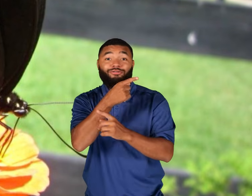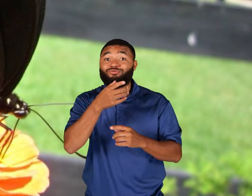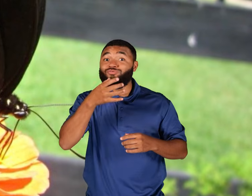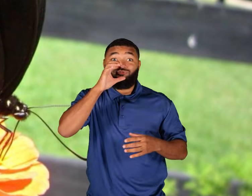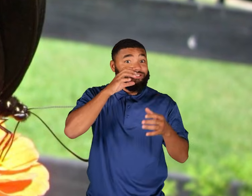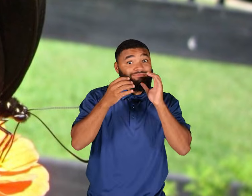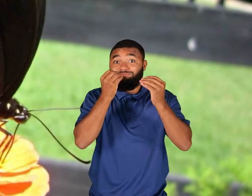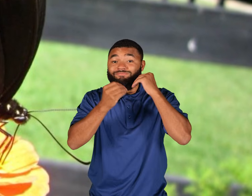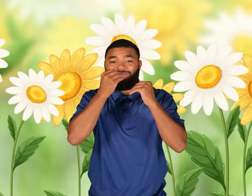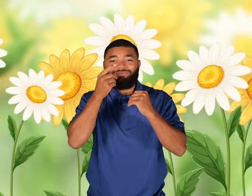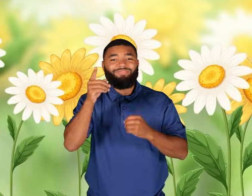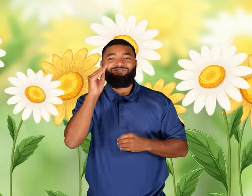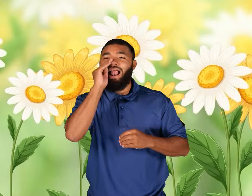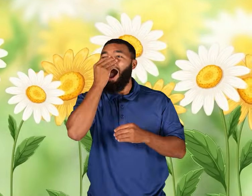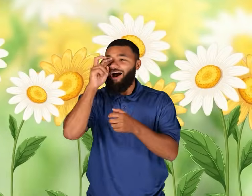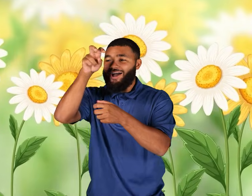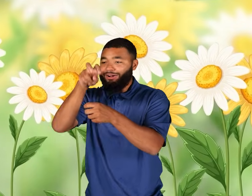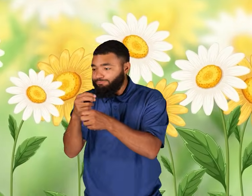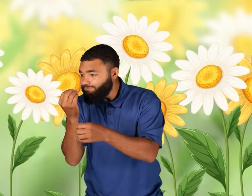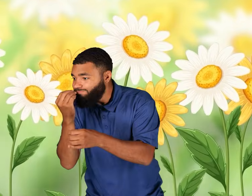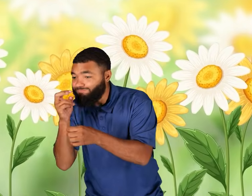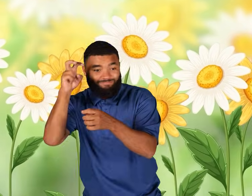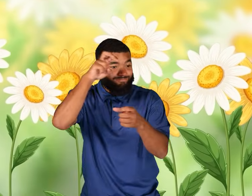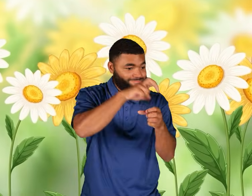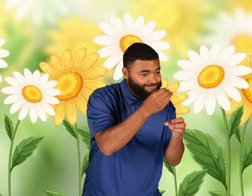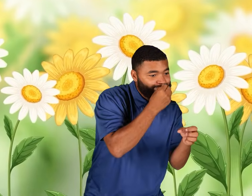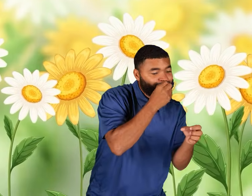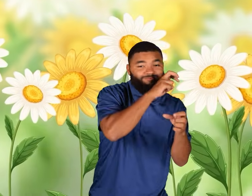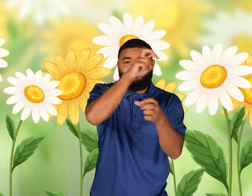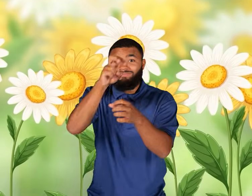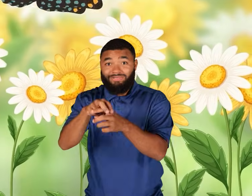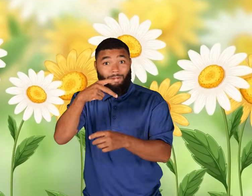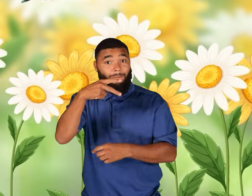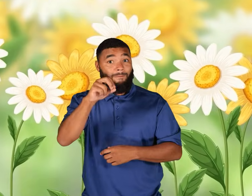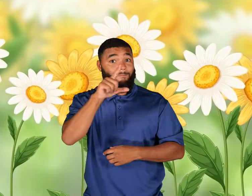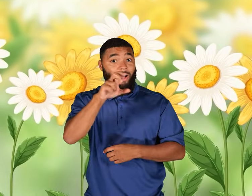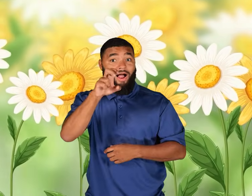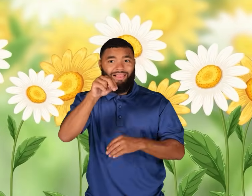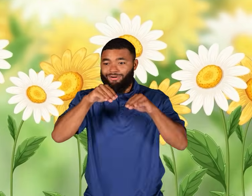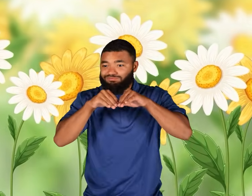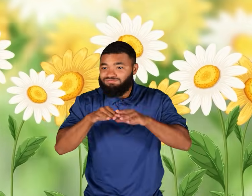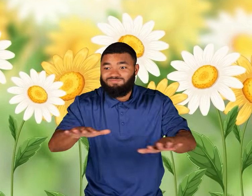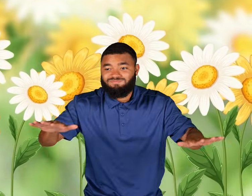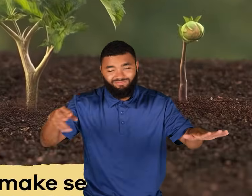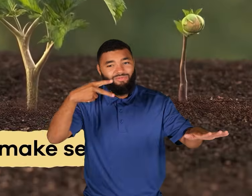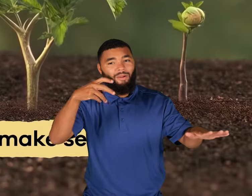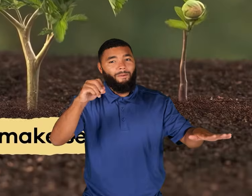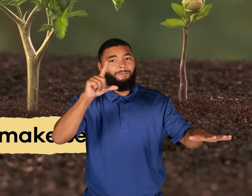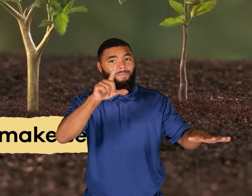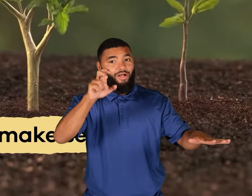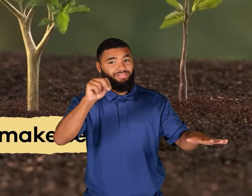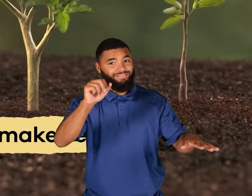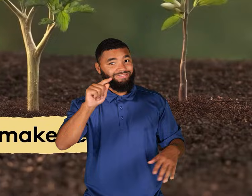fly from flower to flower, the beautiful butterflies help spread pollen. This process is called pollination, and it